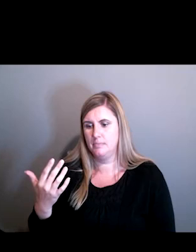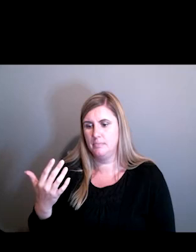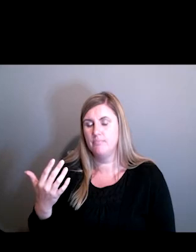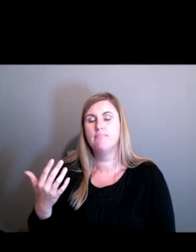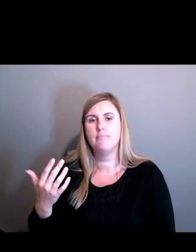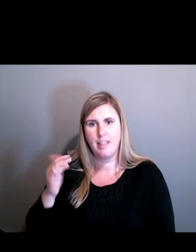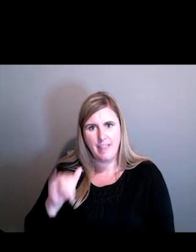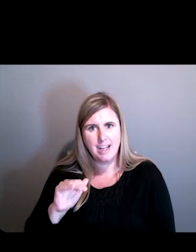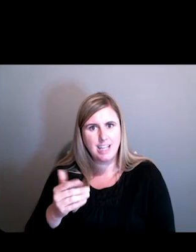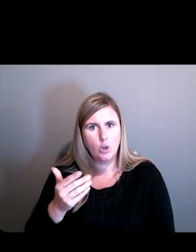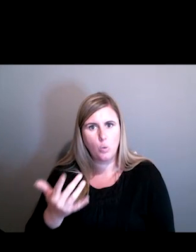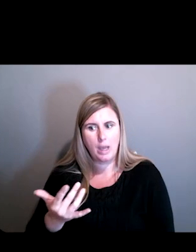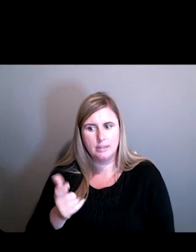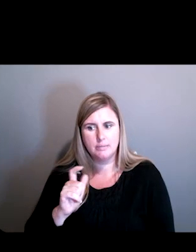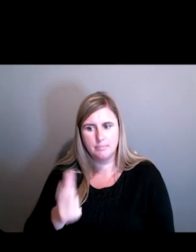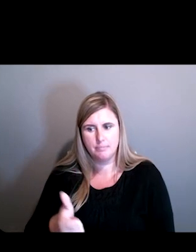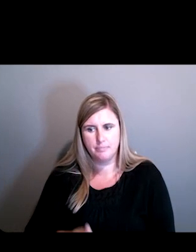That's how you wait.